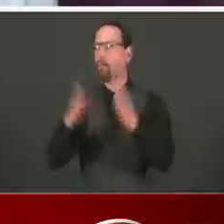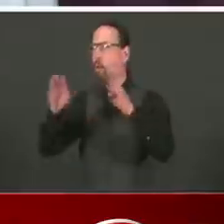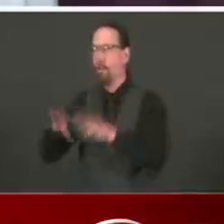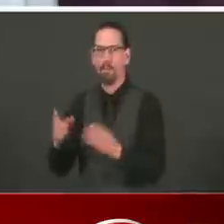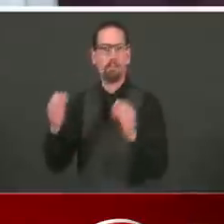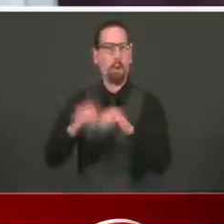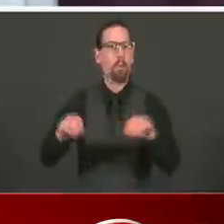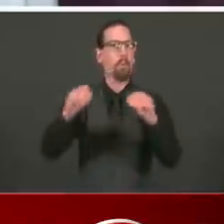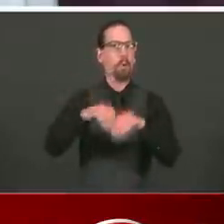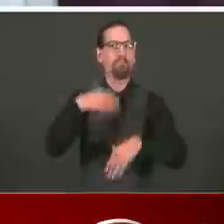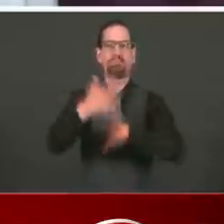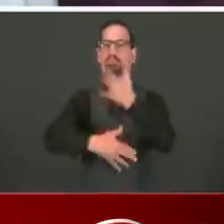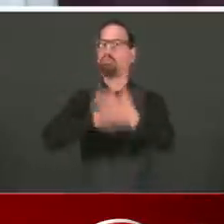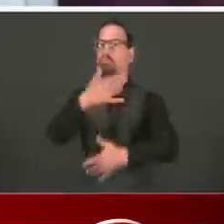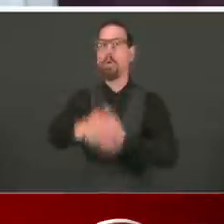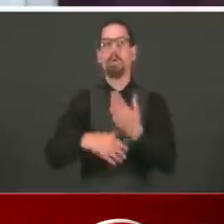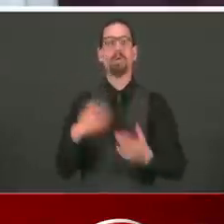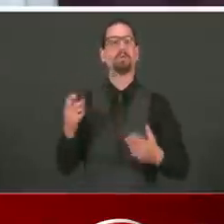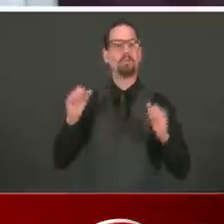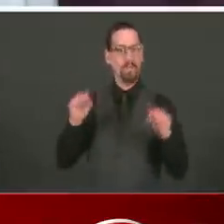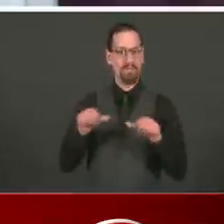frankly, all over the world.